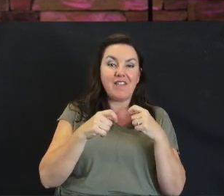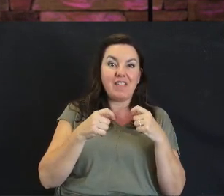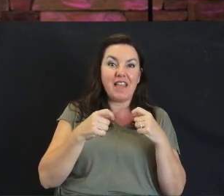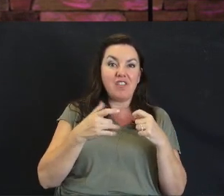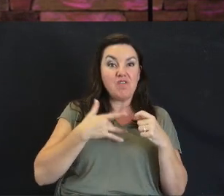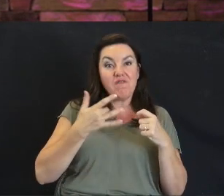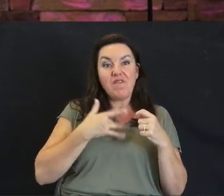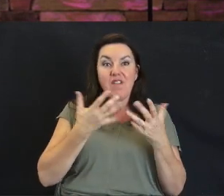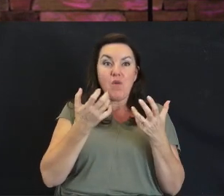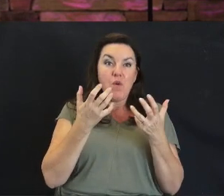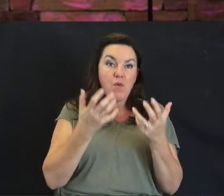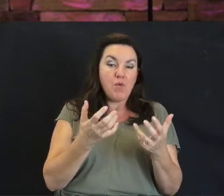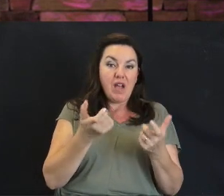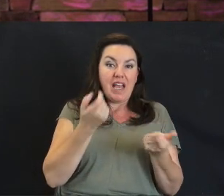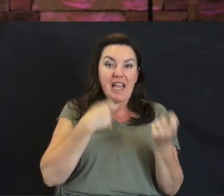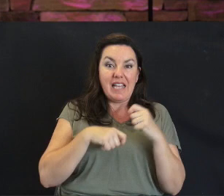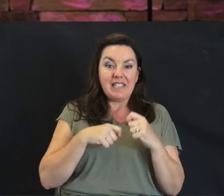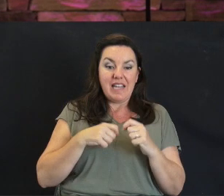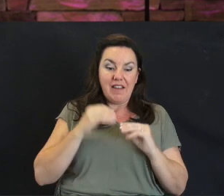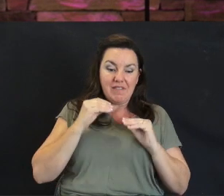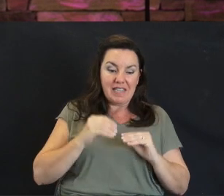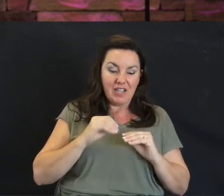And obedience And faith in Jesus Christ